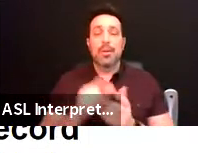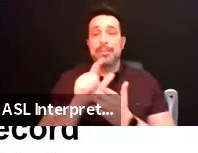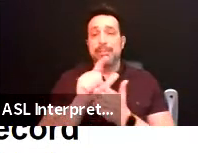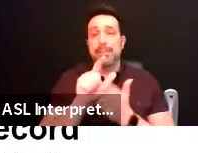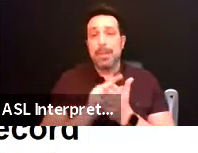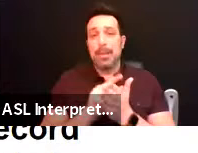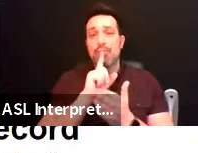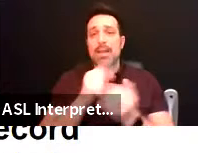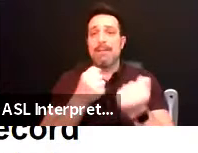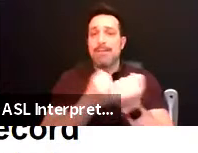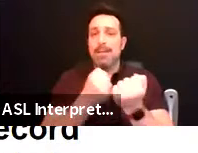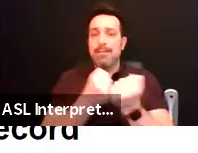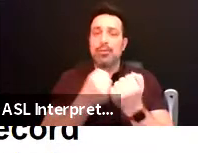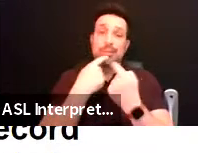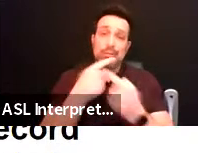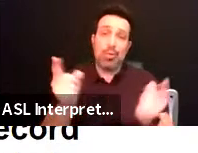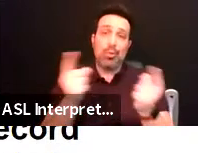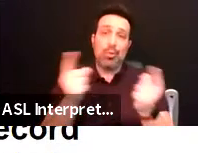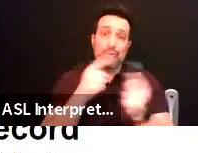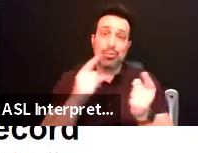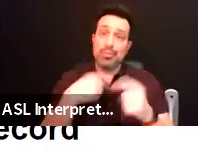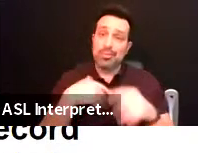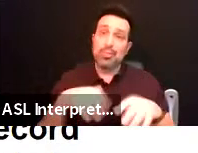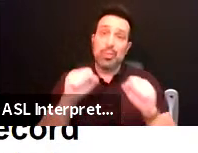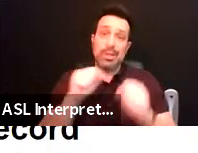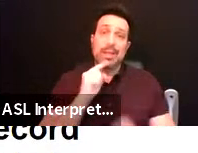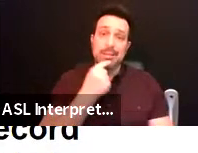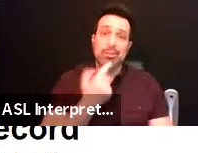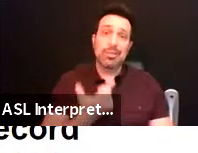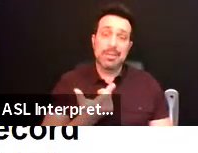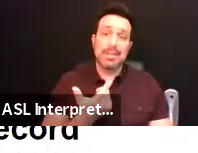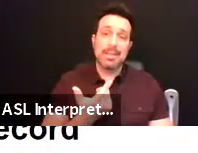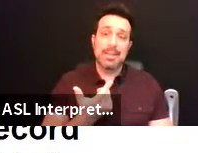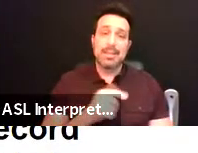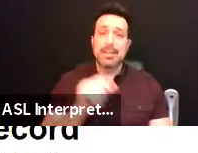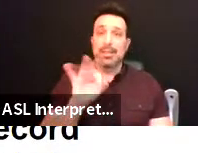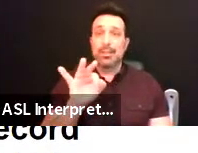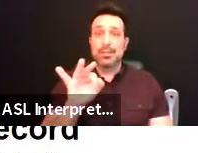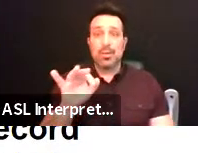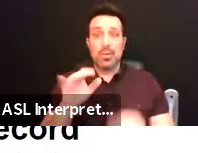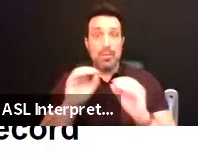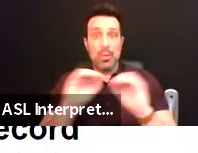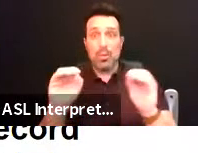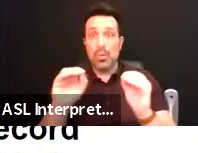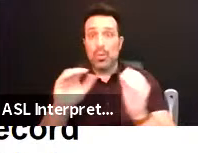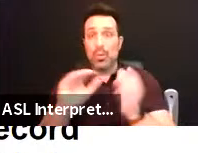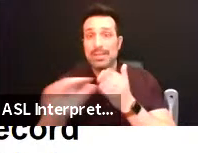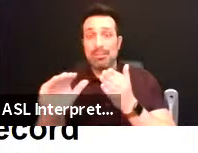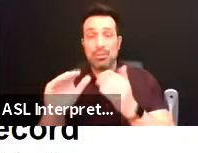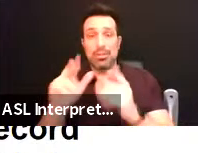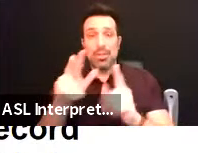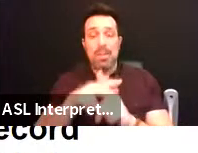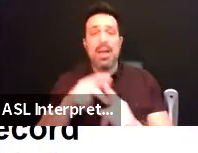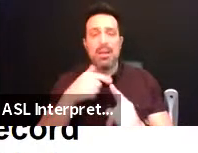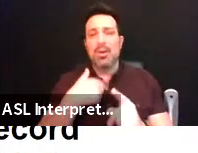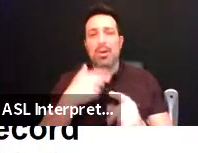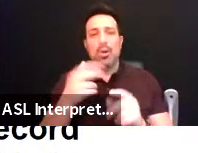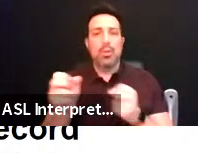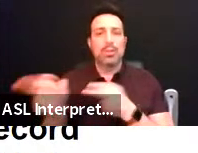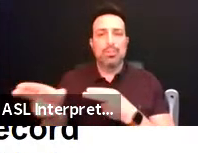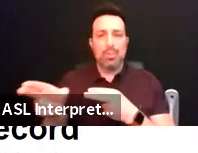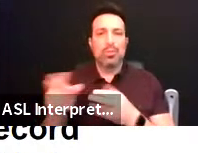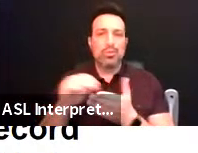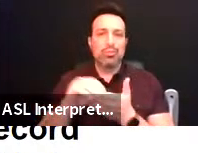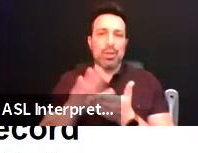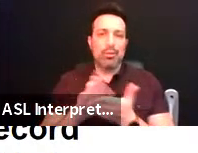really favors disclosure, and we take that seriously. So unless there is an exemption that can be applied, we disclose records.